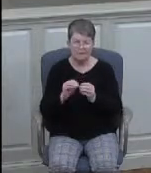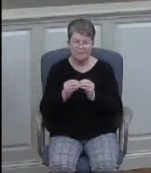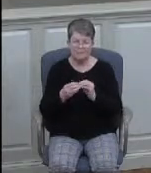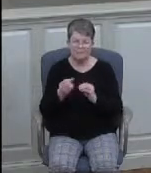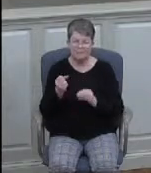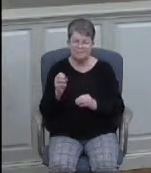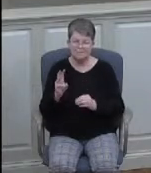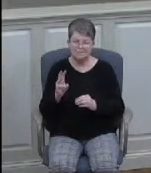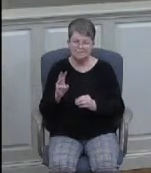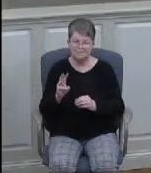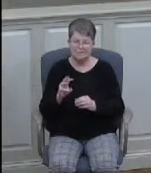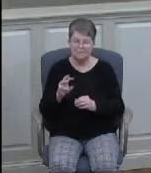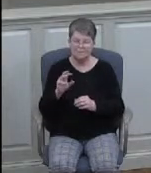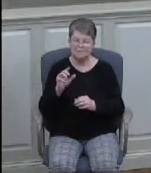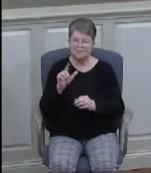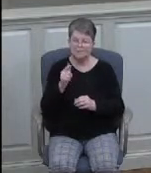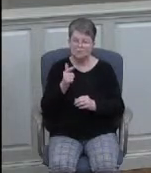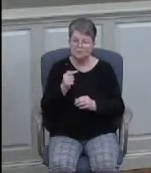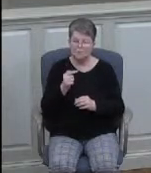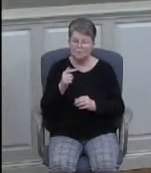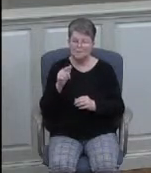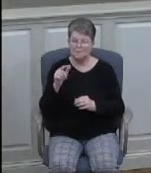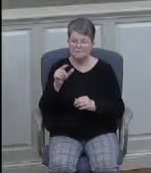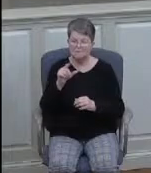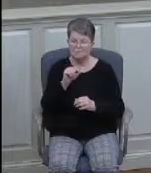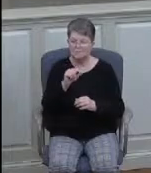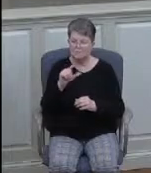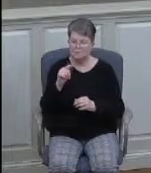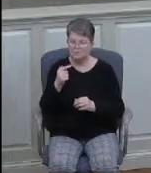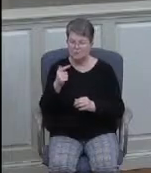16 is resolution number